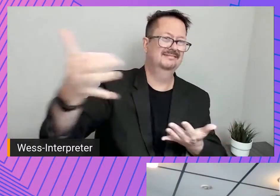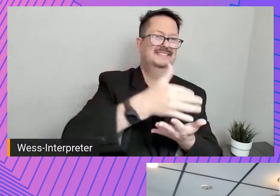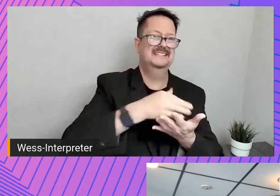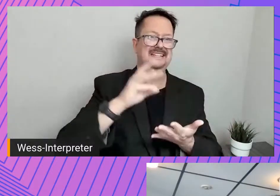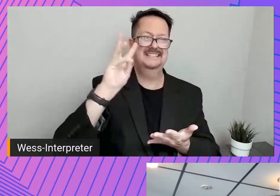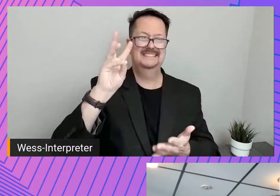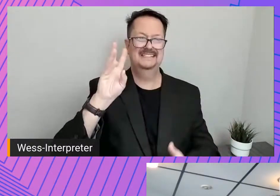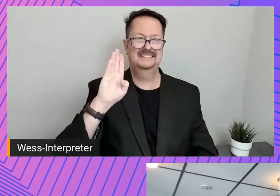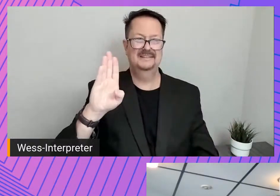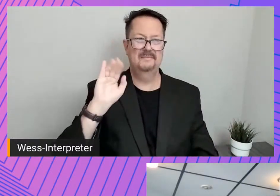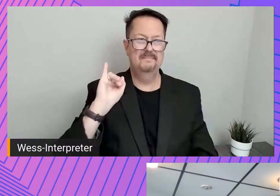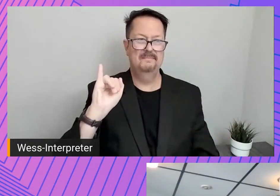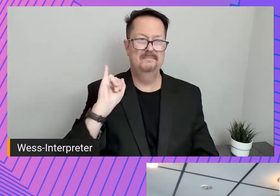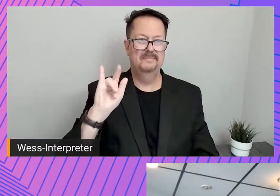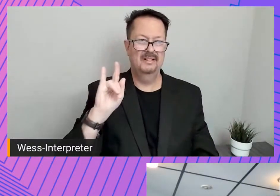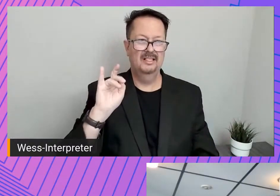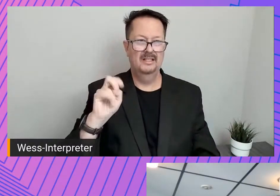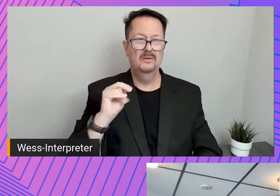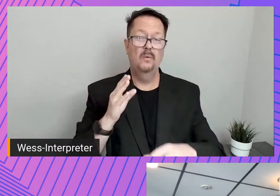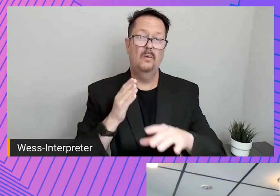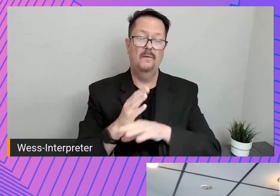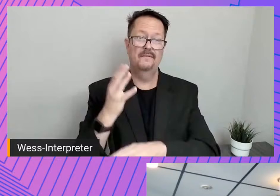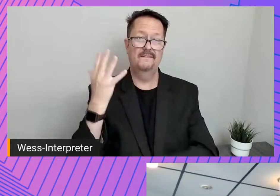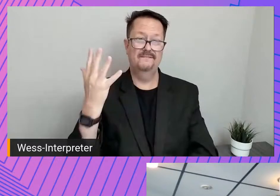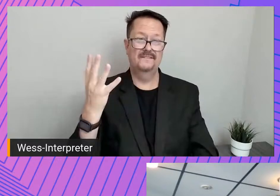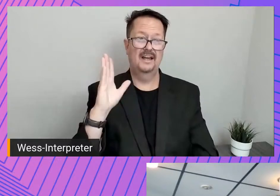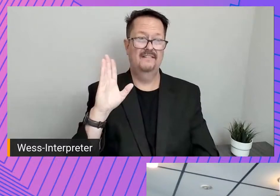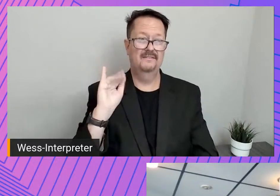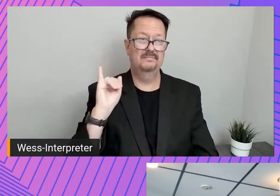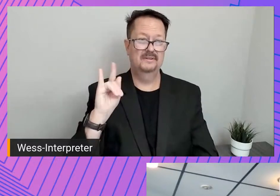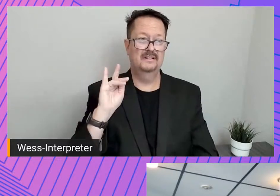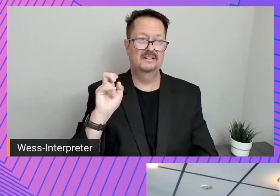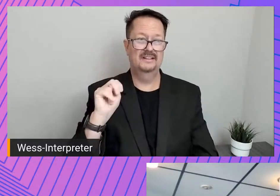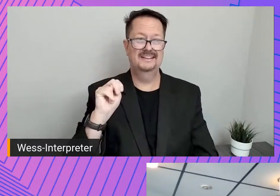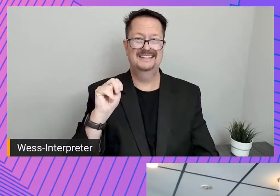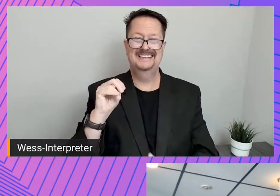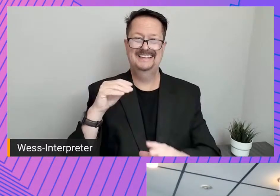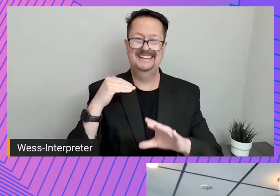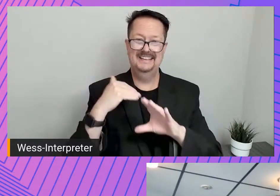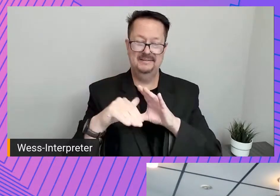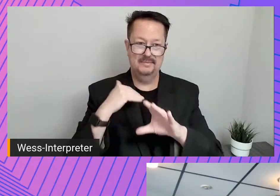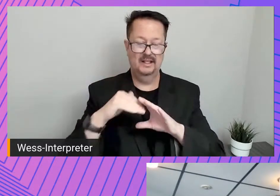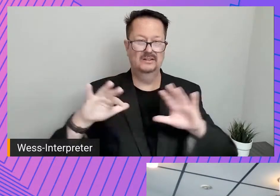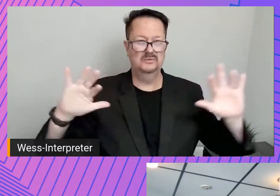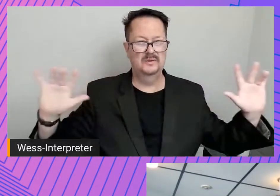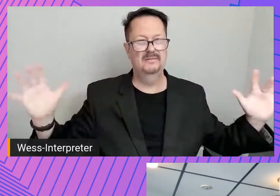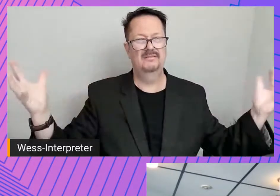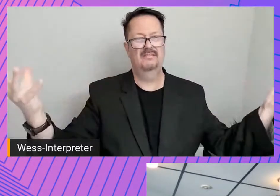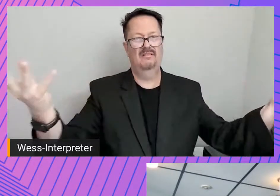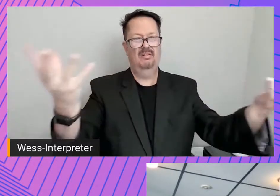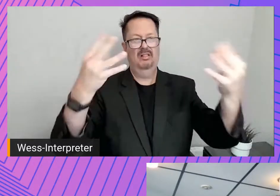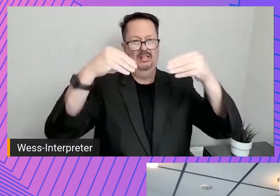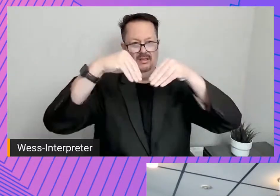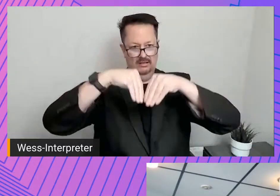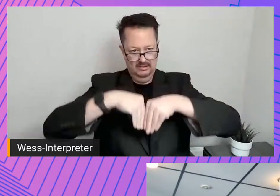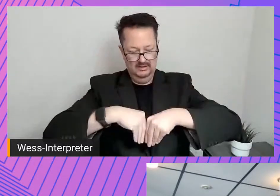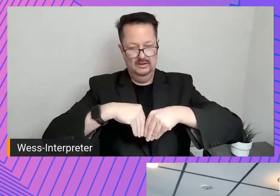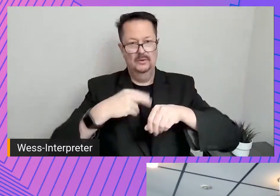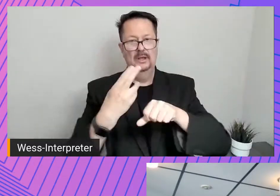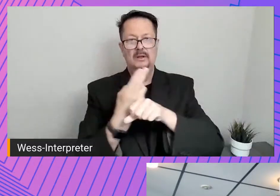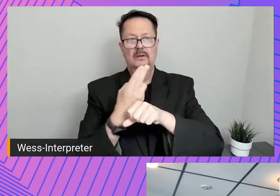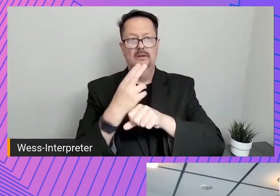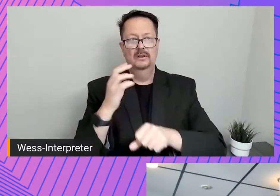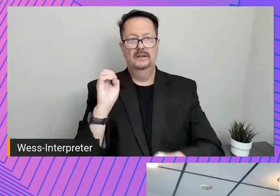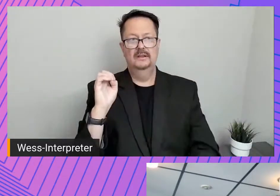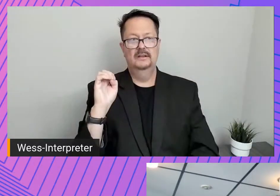the same, just over 5 million emails in the last school year. So we pull that content in, and then we use ECS to